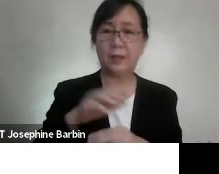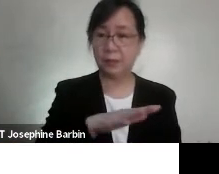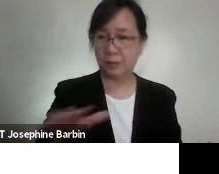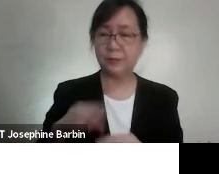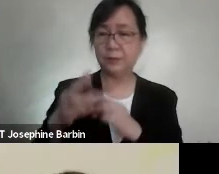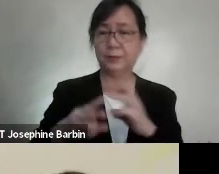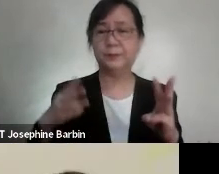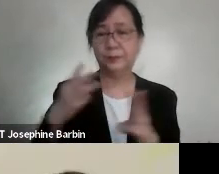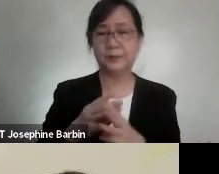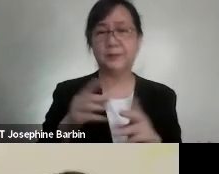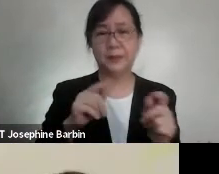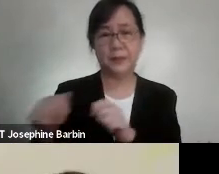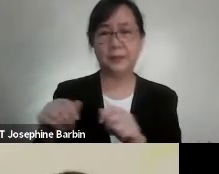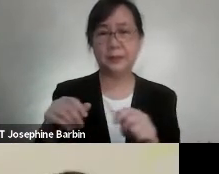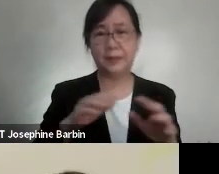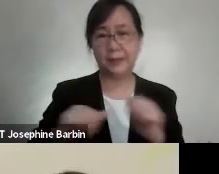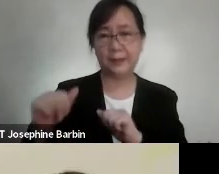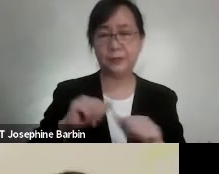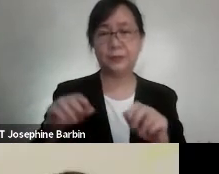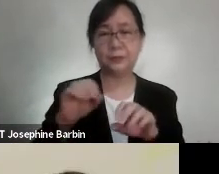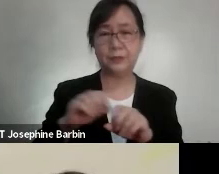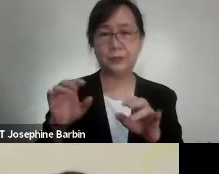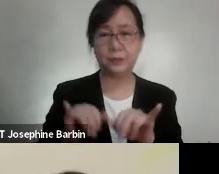taking action on issues that matter.